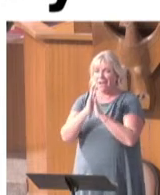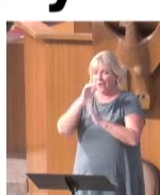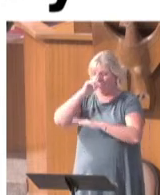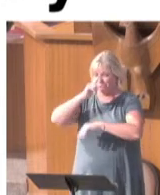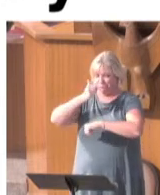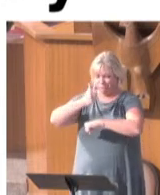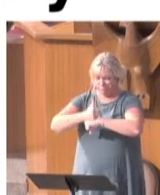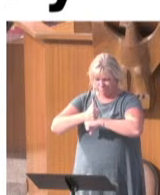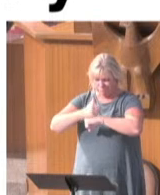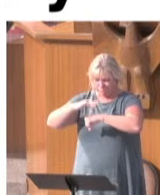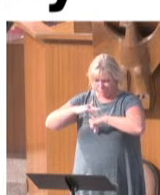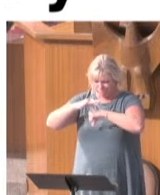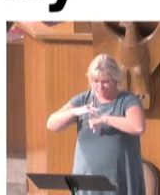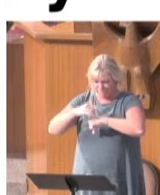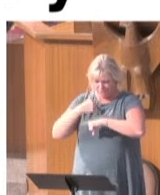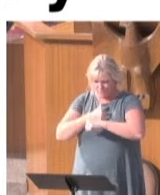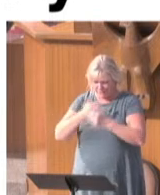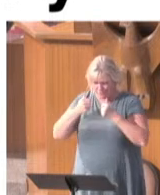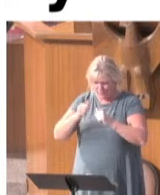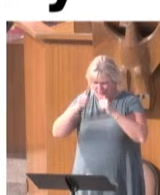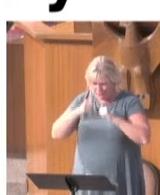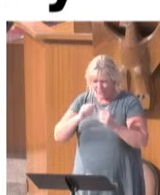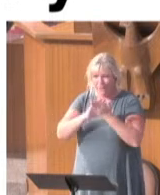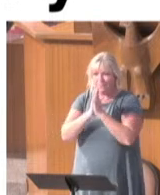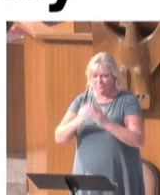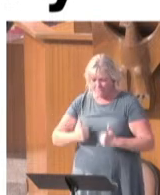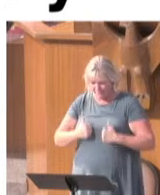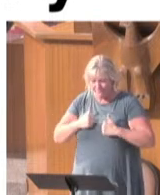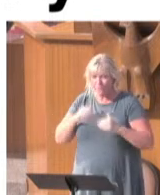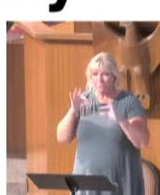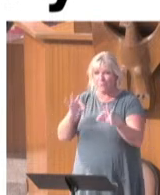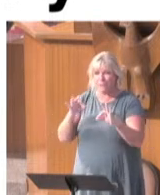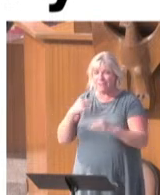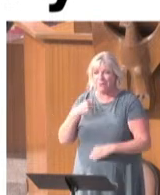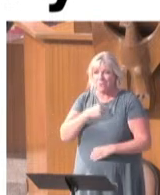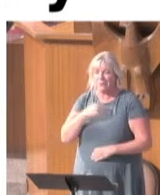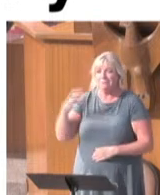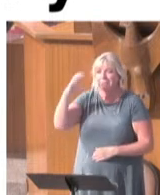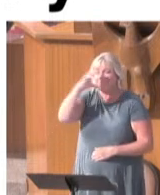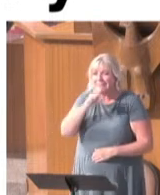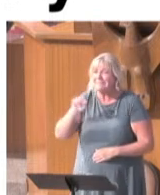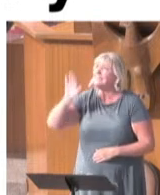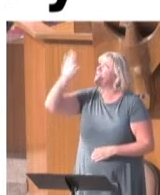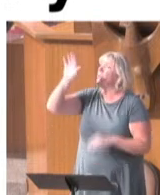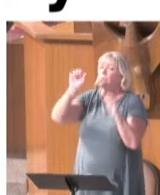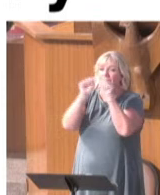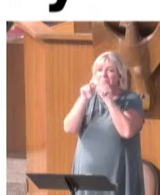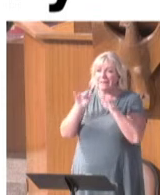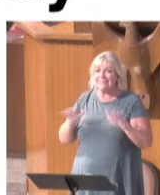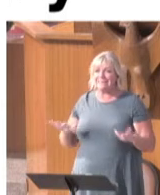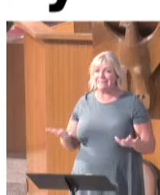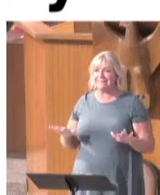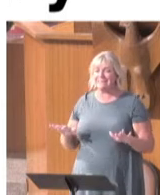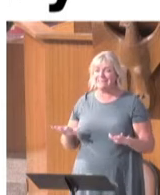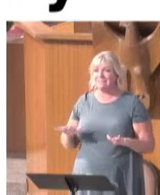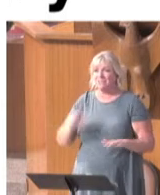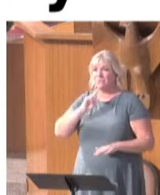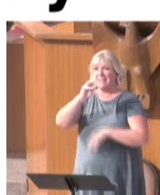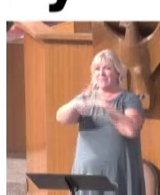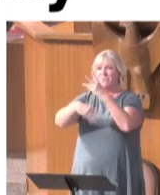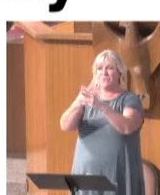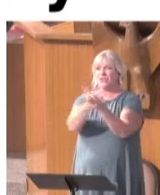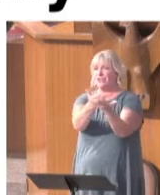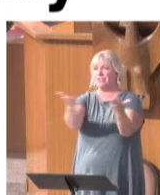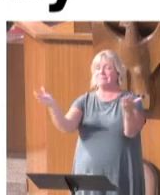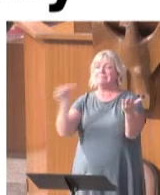fixated on creating perfection in our lives that we miss the blessings of the imperfect reality